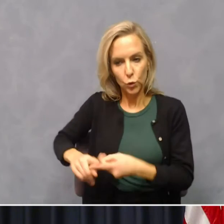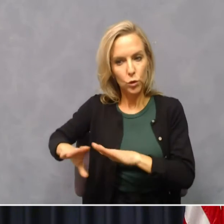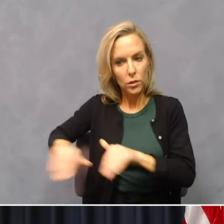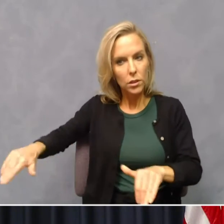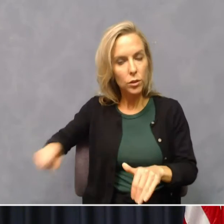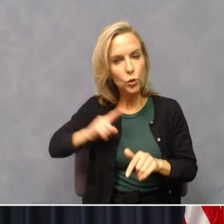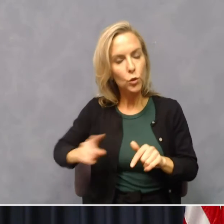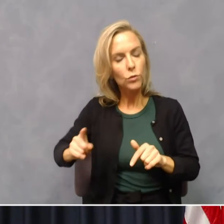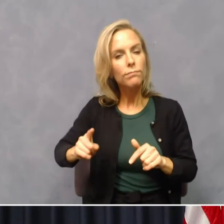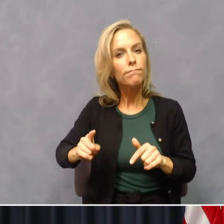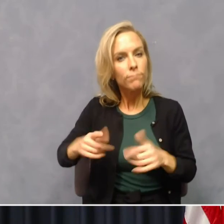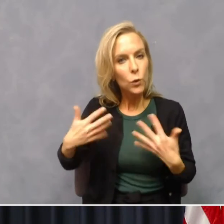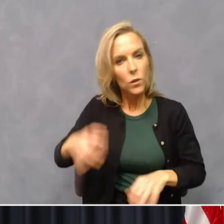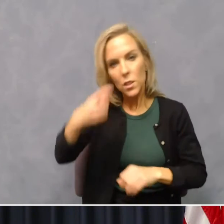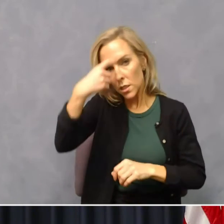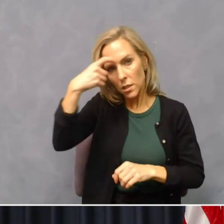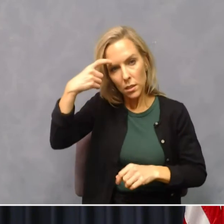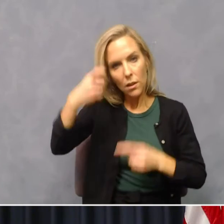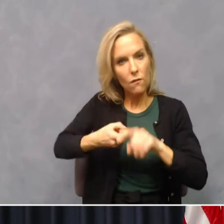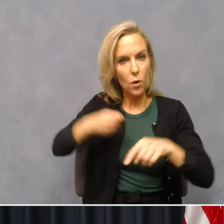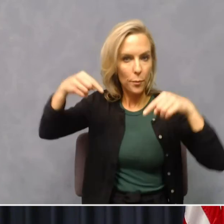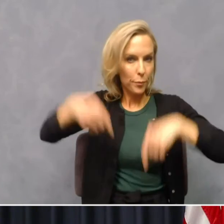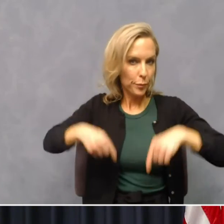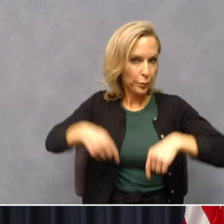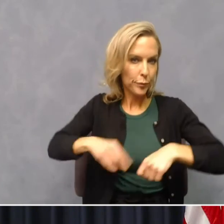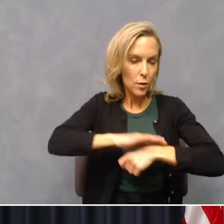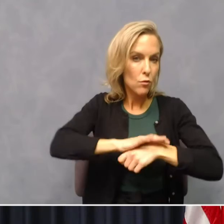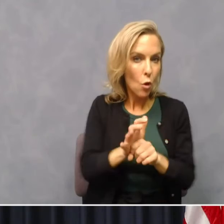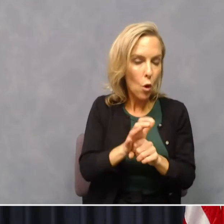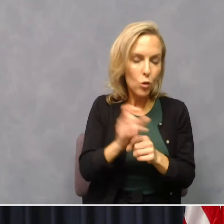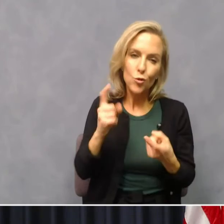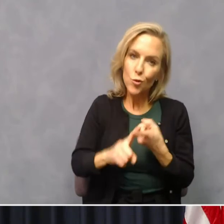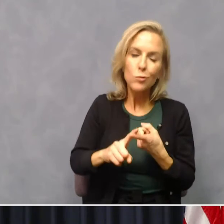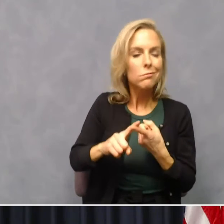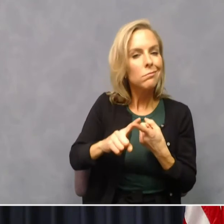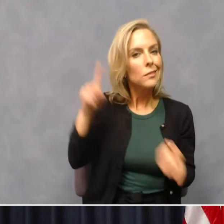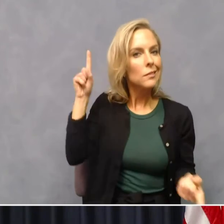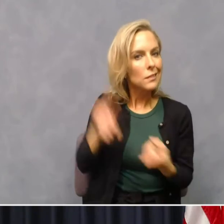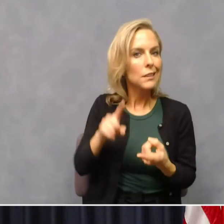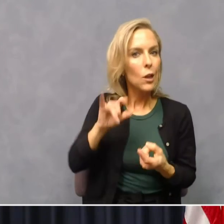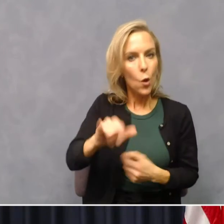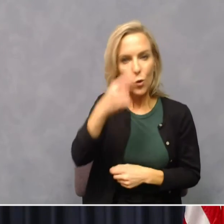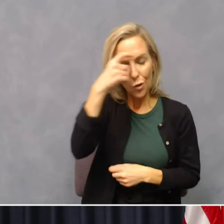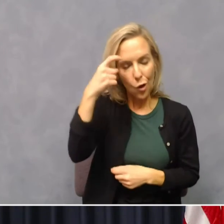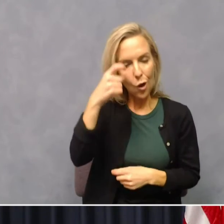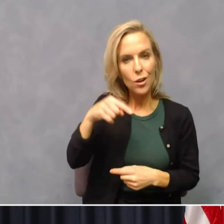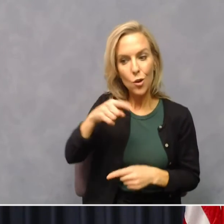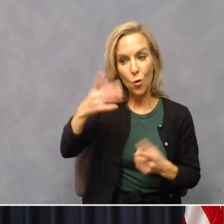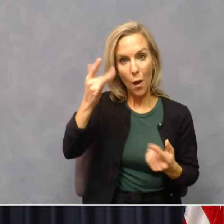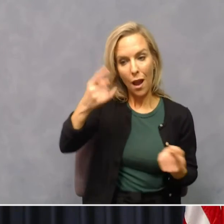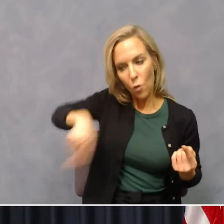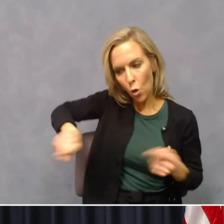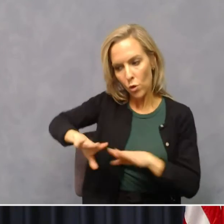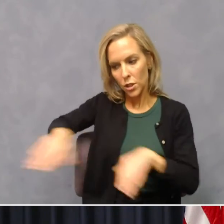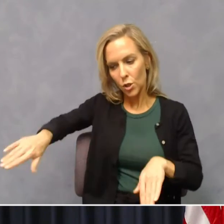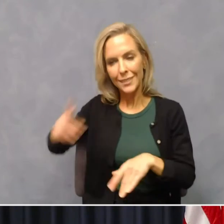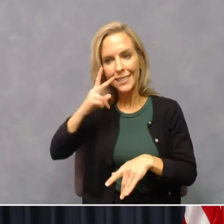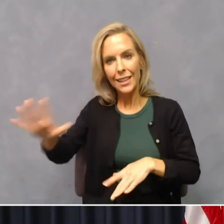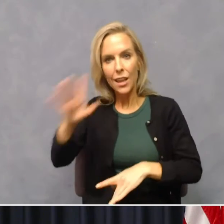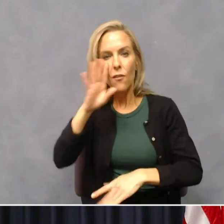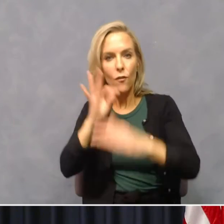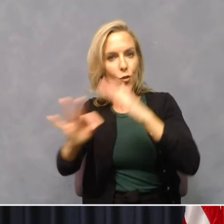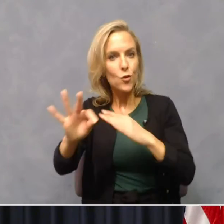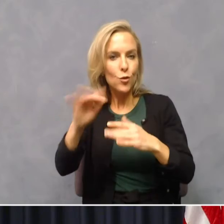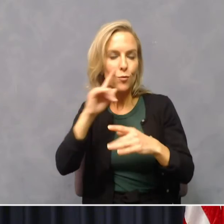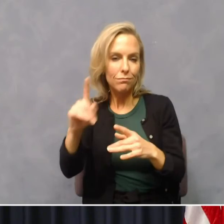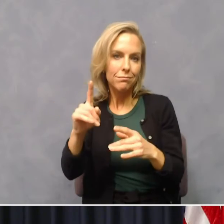these scars from COVID as possible so that their path in front of them is as bright as possible. All right, we have a